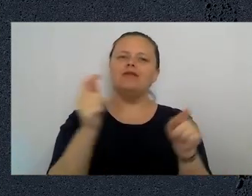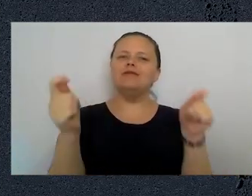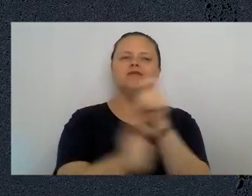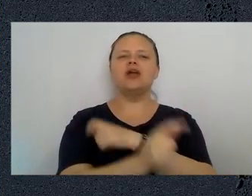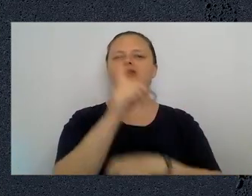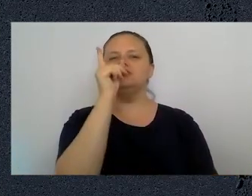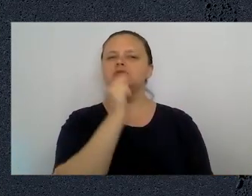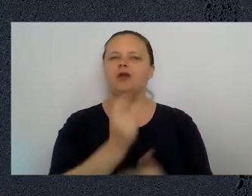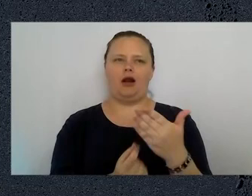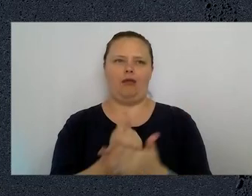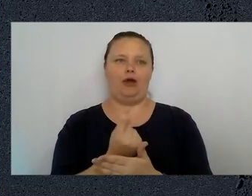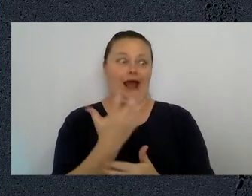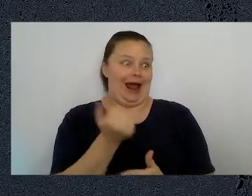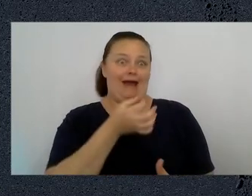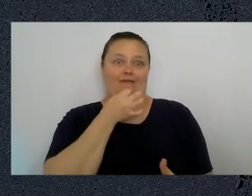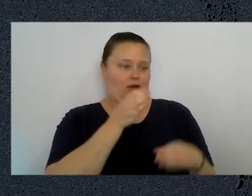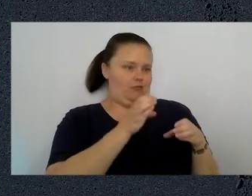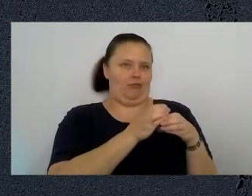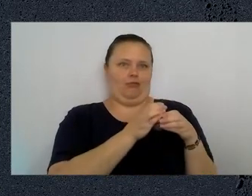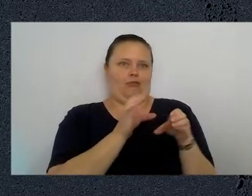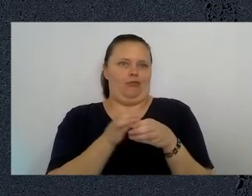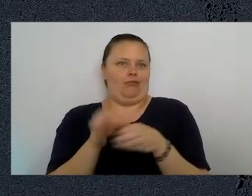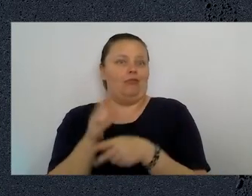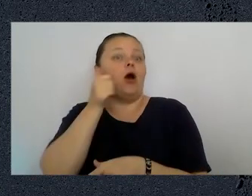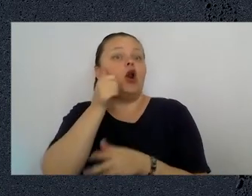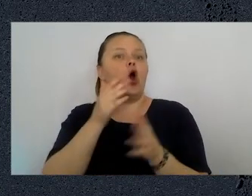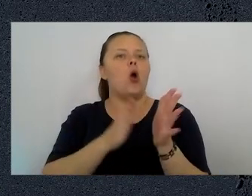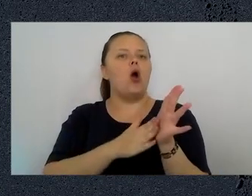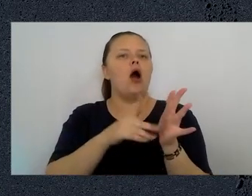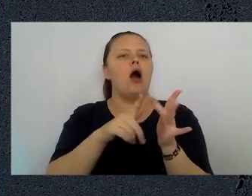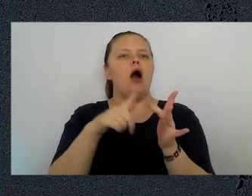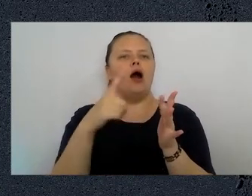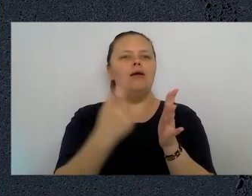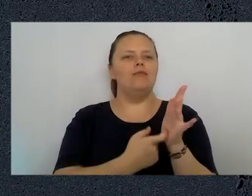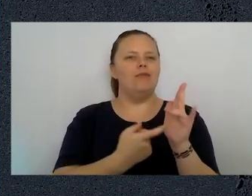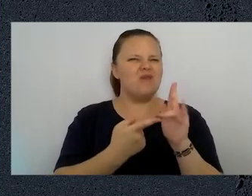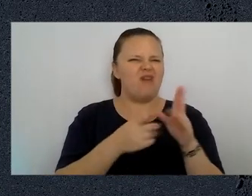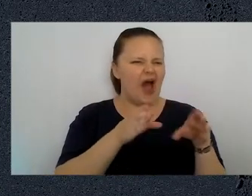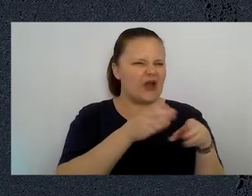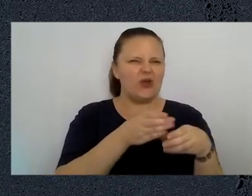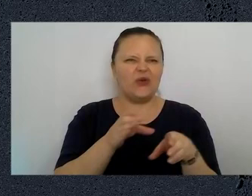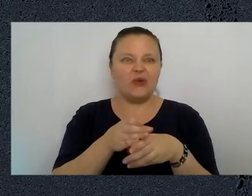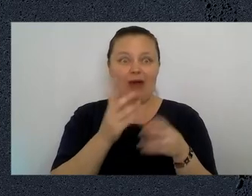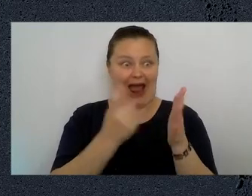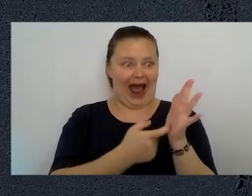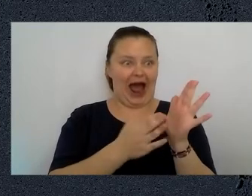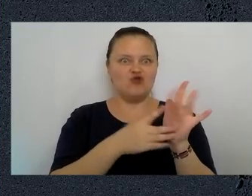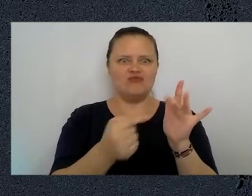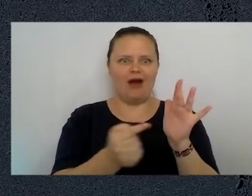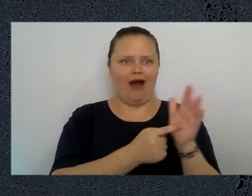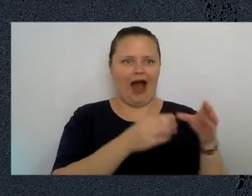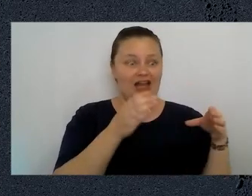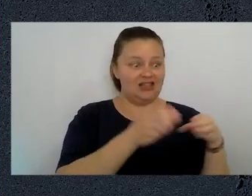are microcosms. I know at RMIT there's little portions where it's moving. I know at WEHI, Walter and Eliza